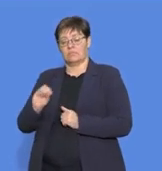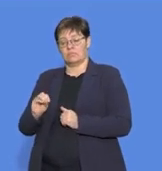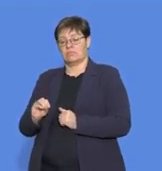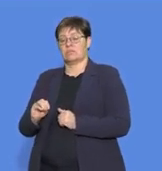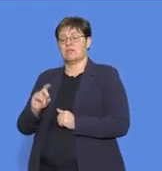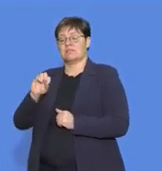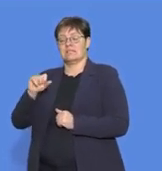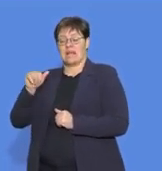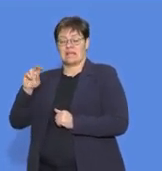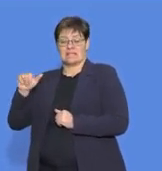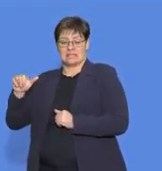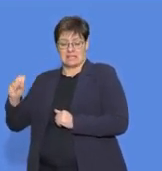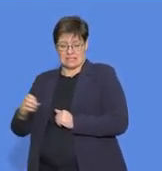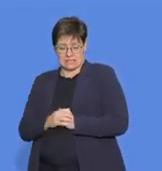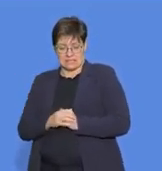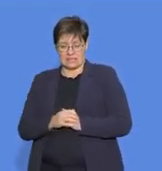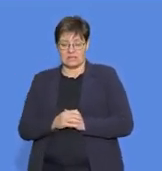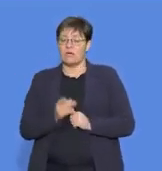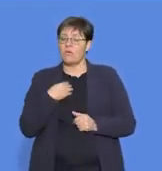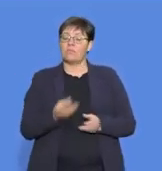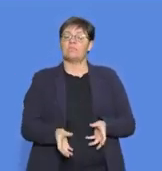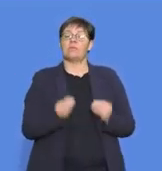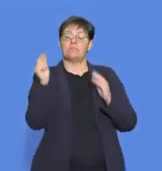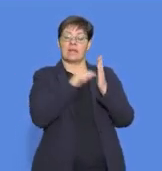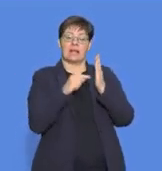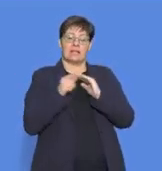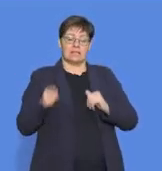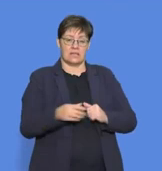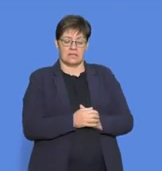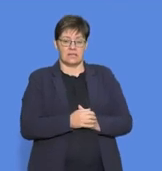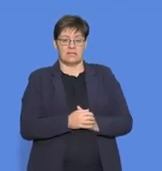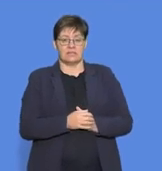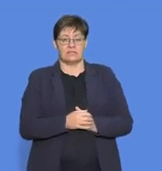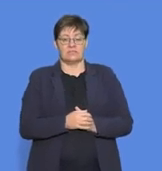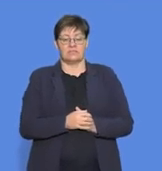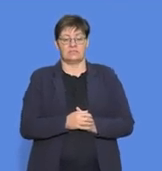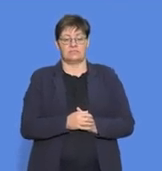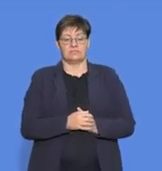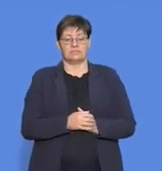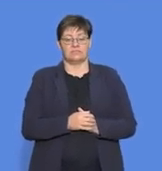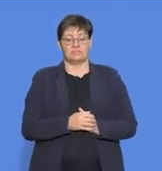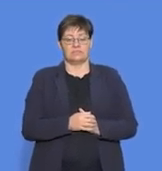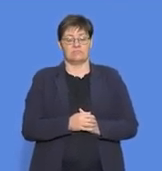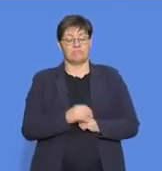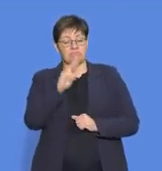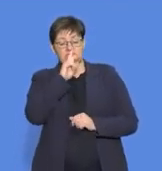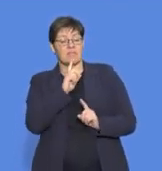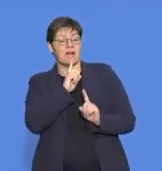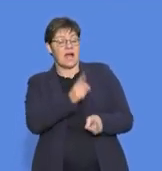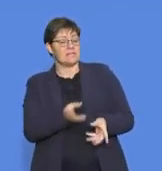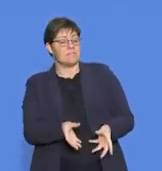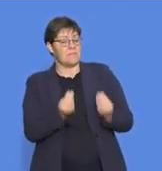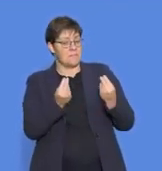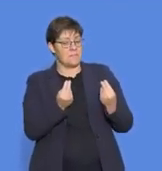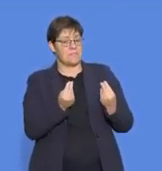so we plug in those values that we found earlier. All that's left to do is put this into our calculator, which is pretty straightforward. And look at the answer